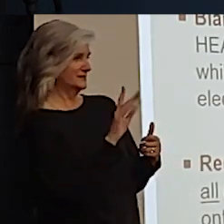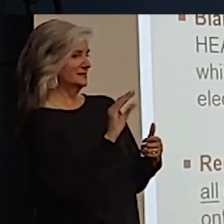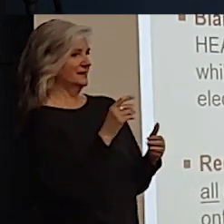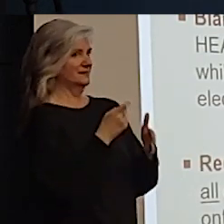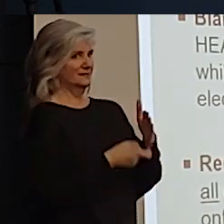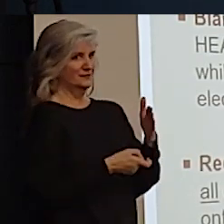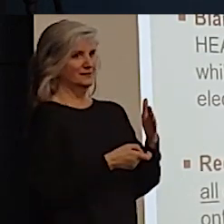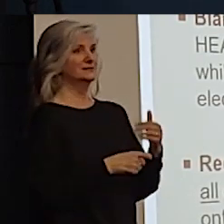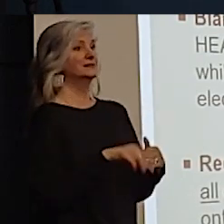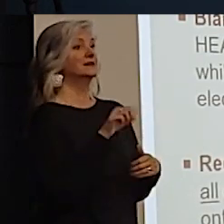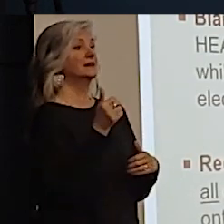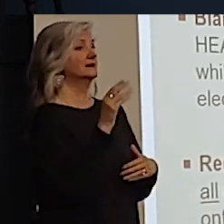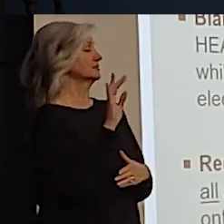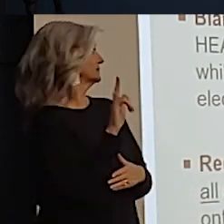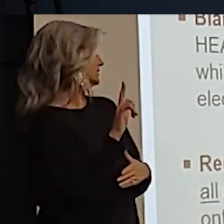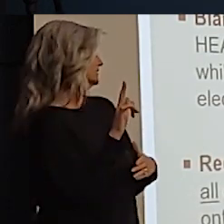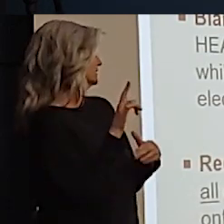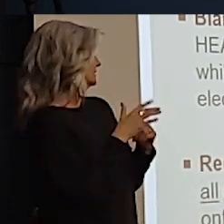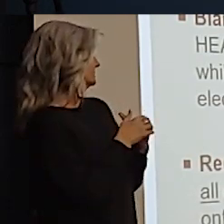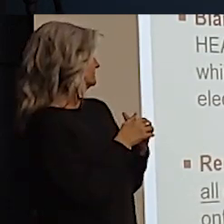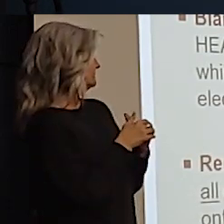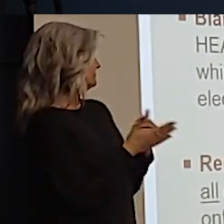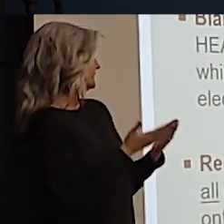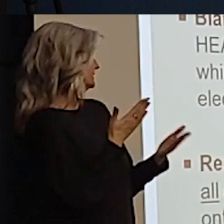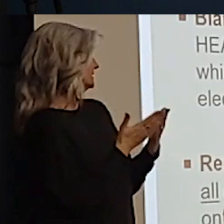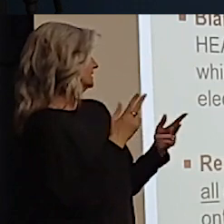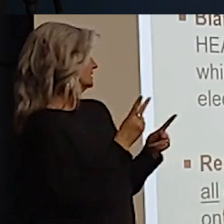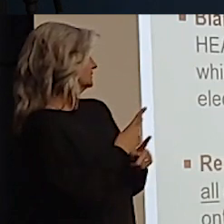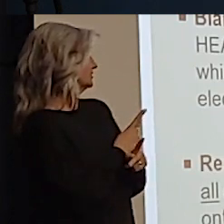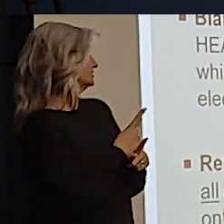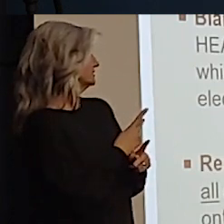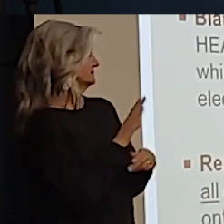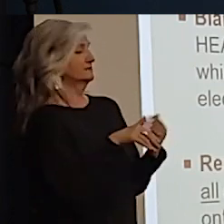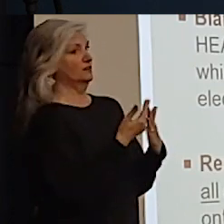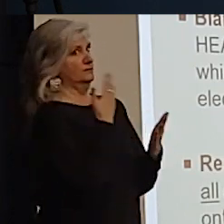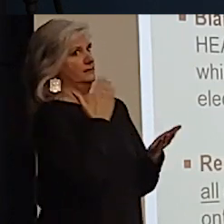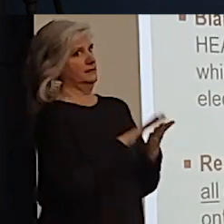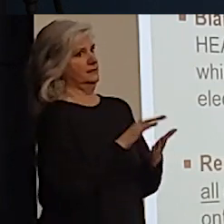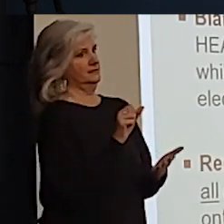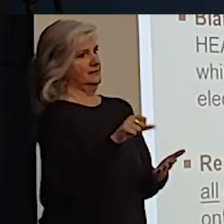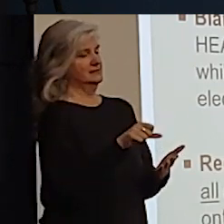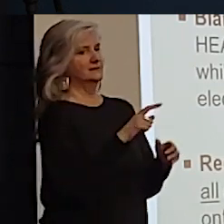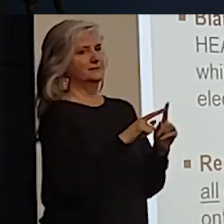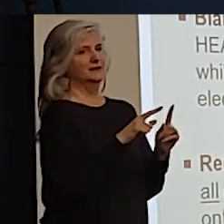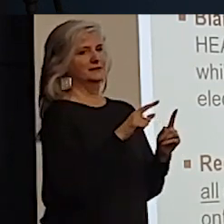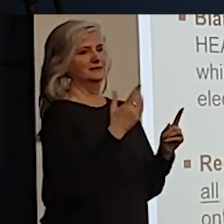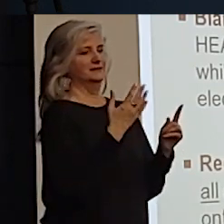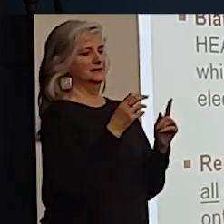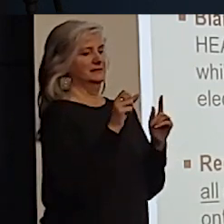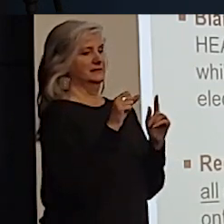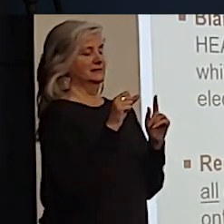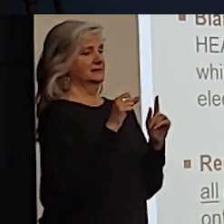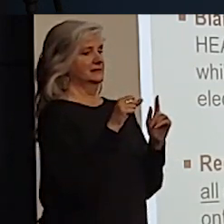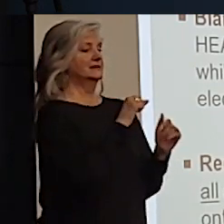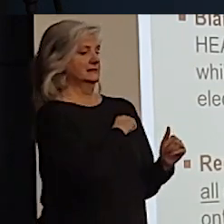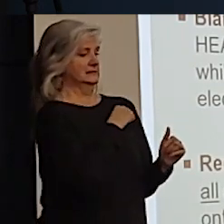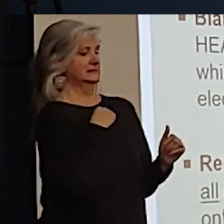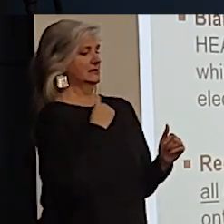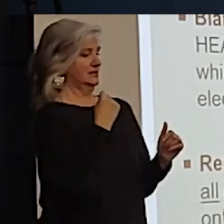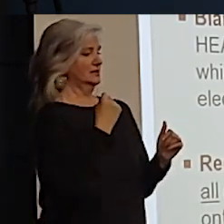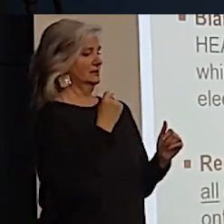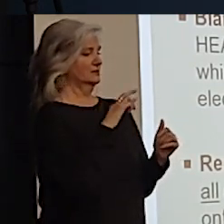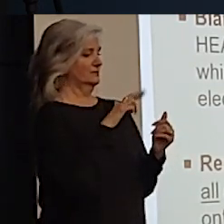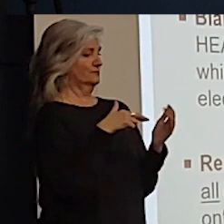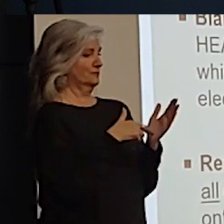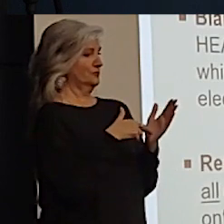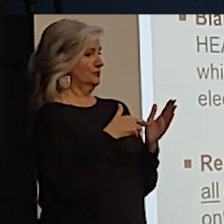cost. And the other bill, and maybe the worst of them all, though they're all bad, but Senate Roll Act 251 in 2011.